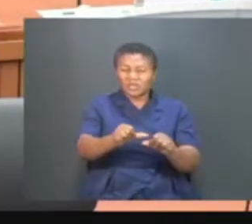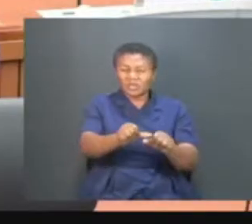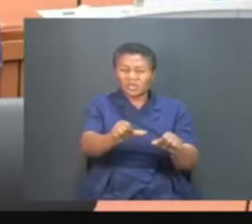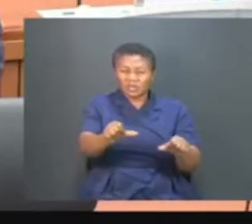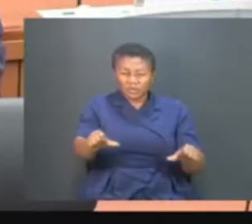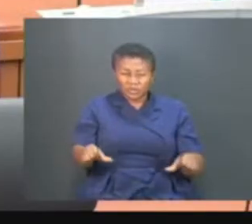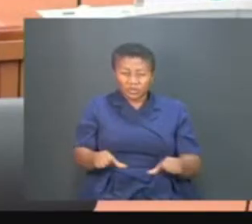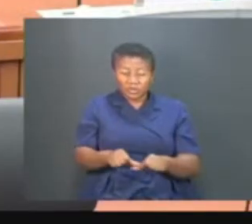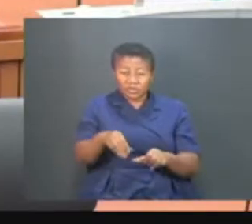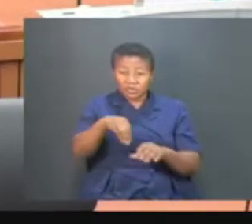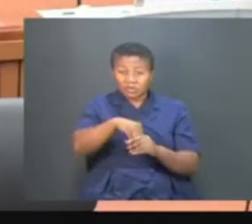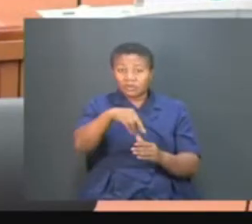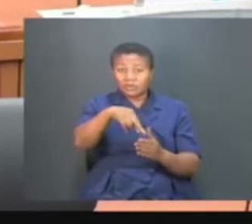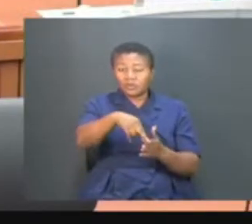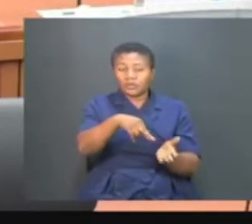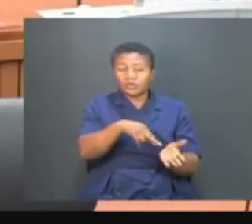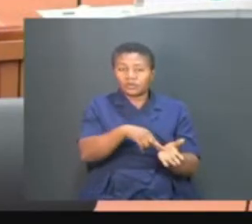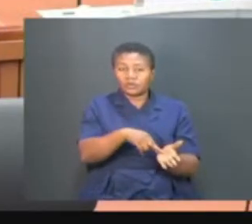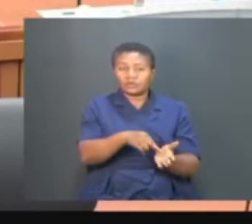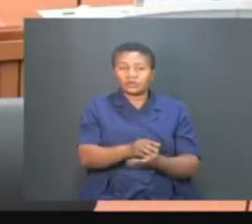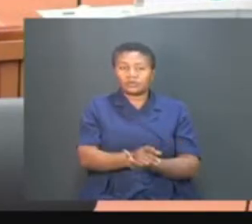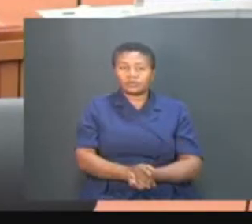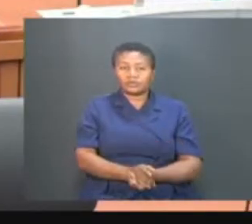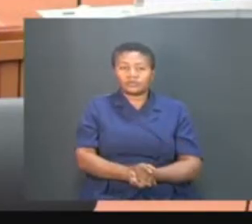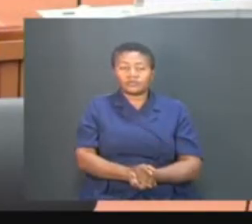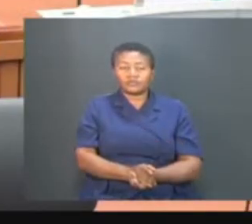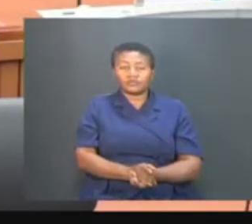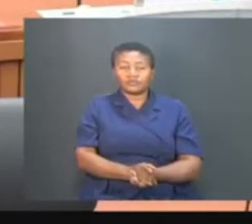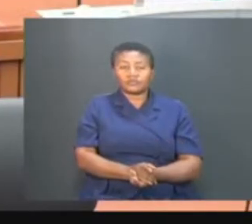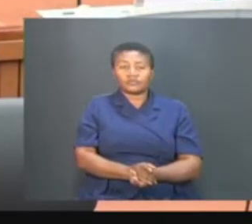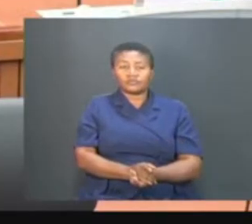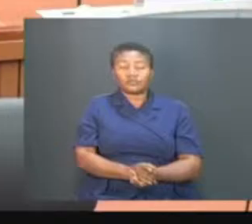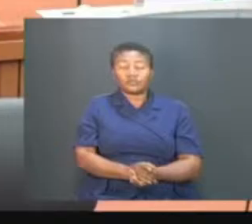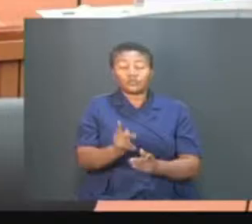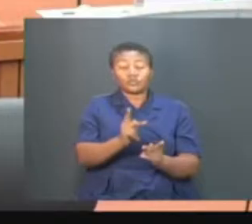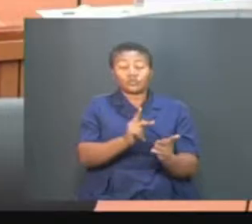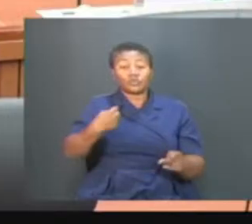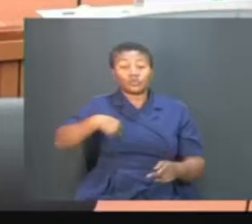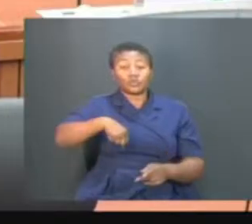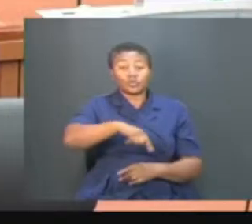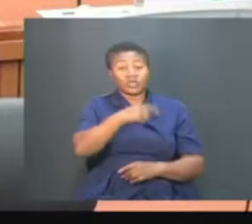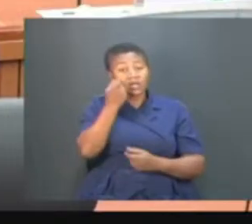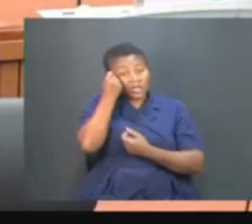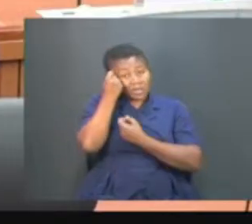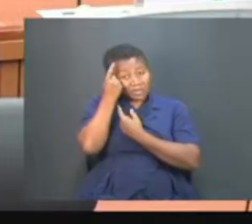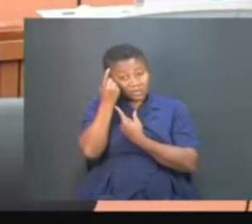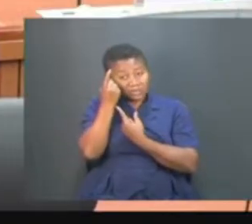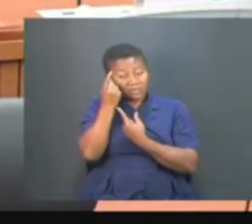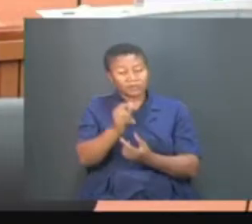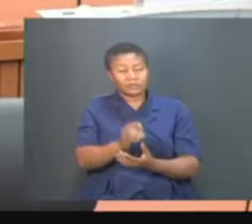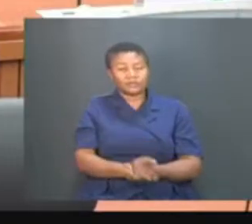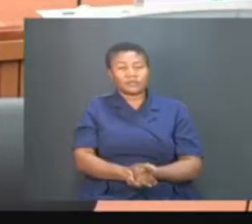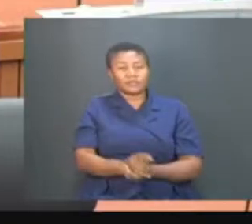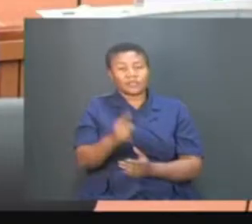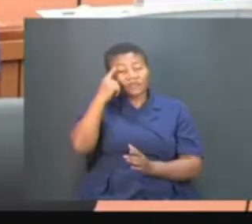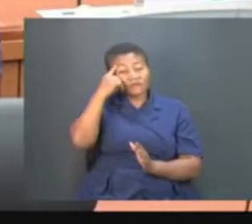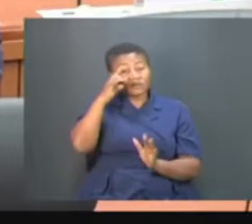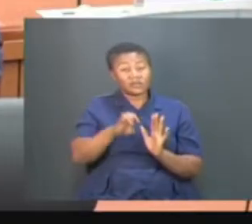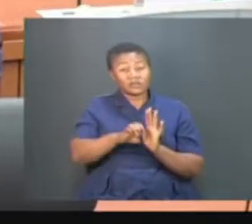Of this report for us to understand and carry the House along. For